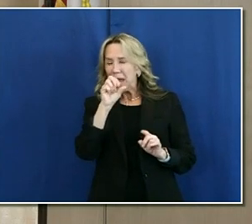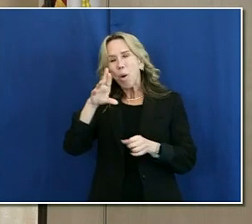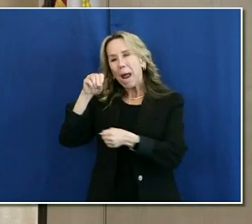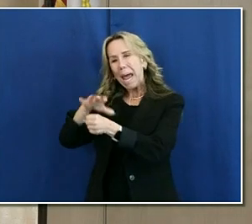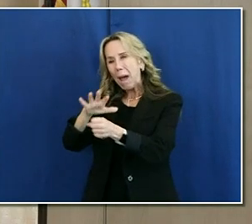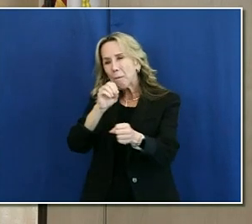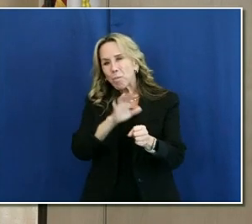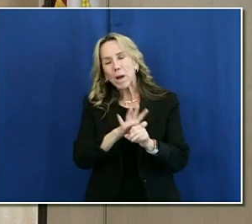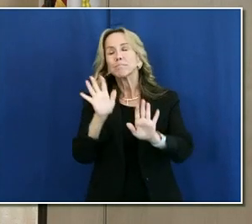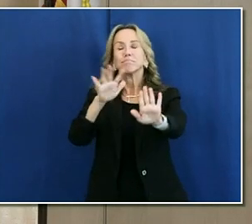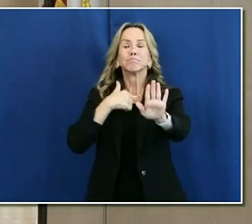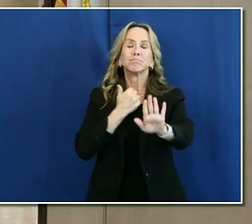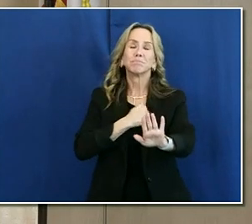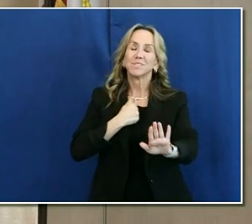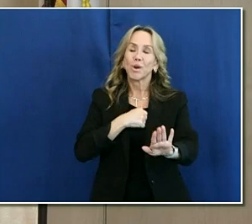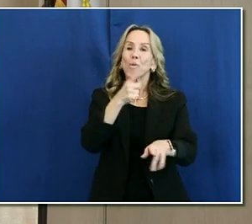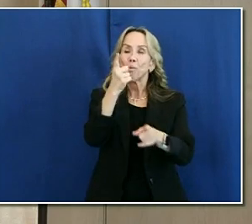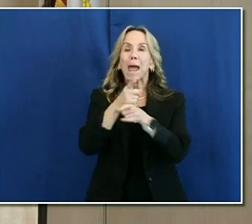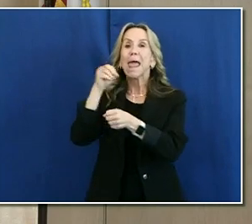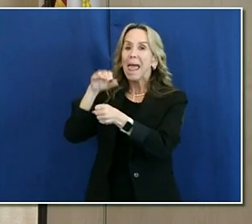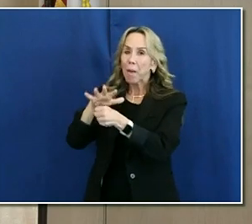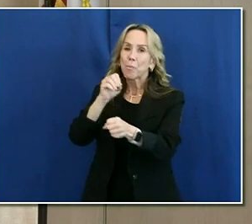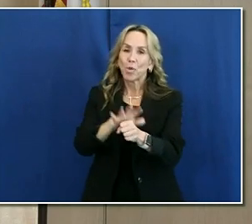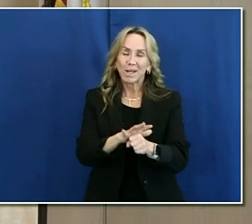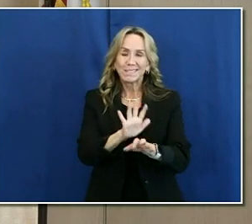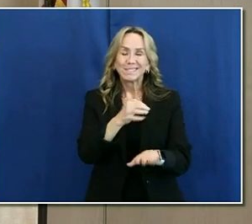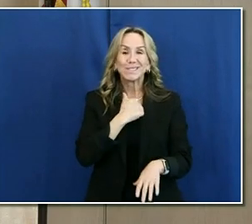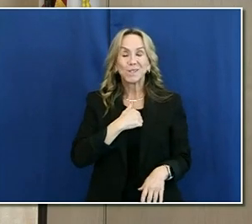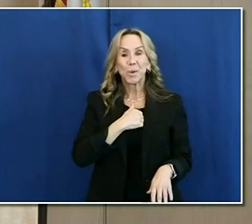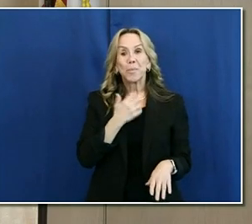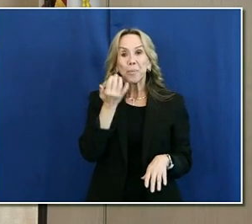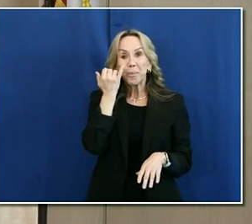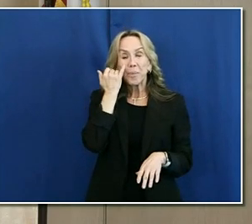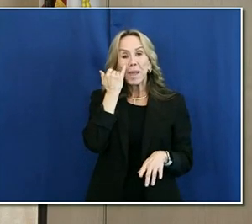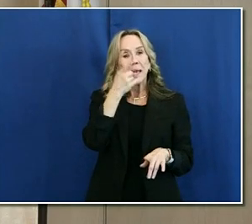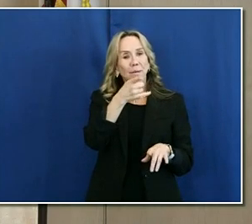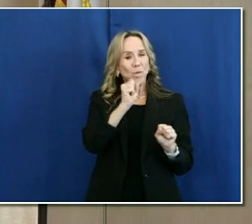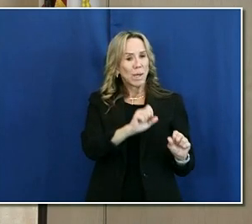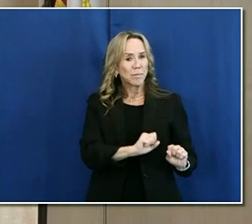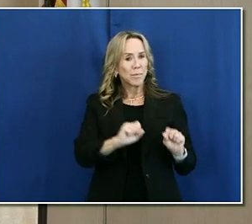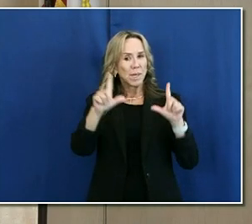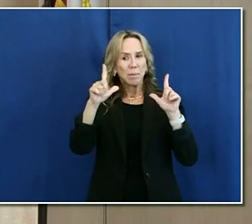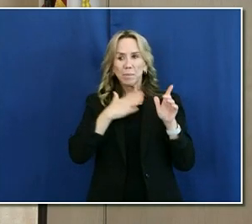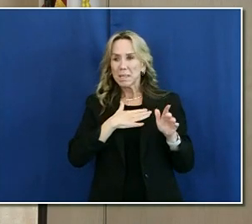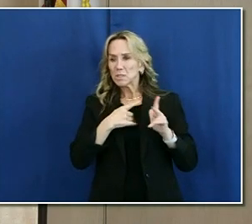less you're than absolutely right, the 7. number of outbreaks. If staff could go to the monthly